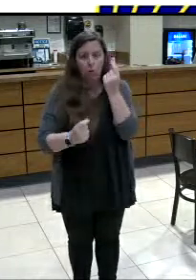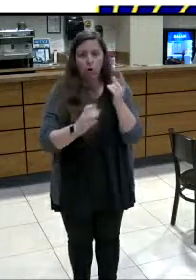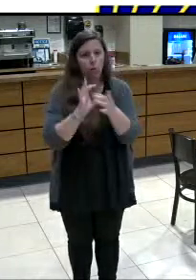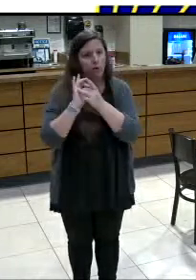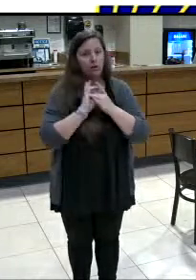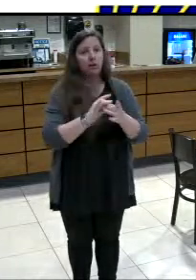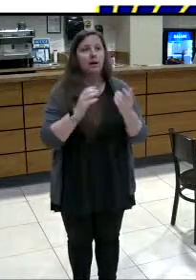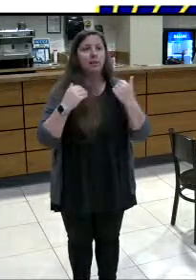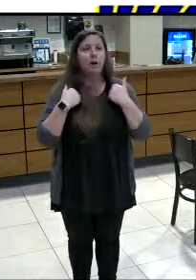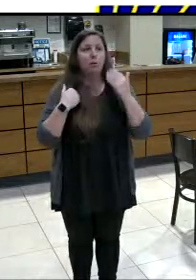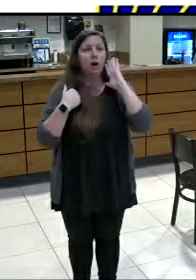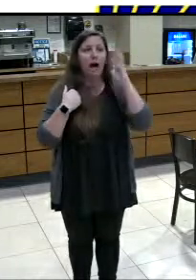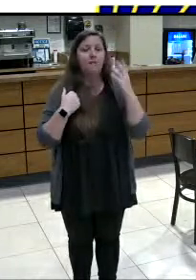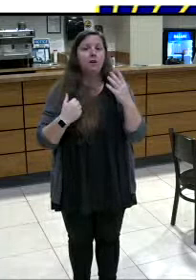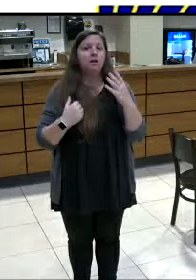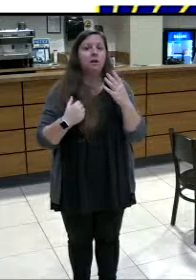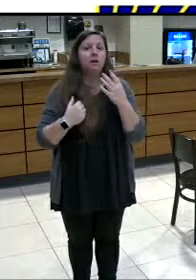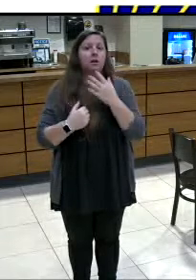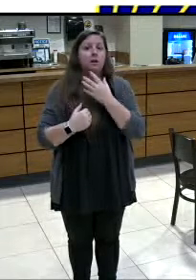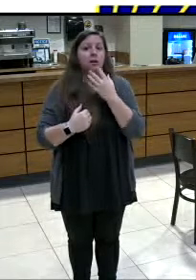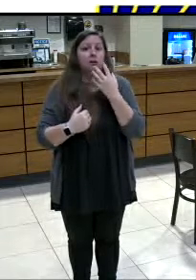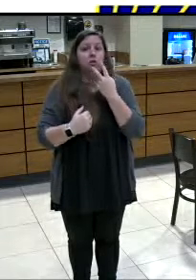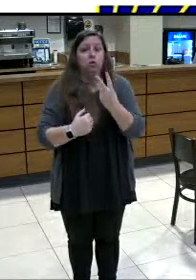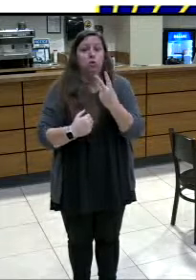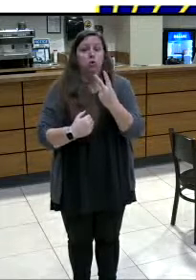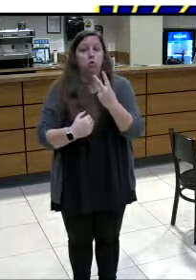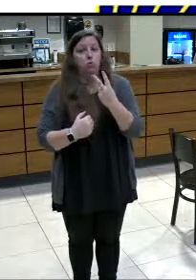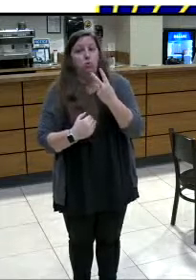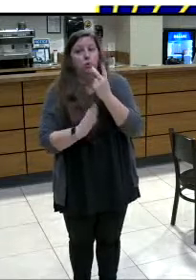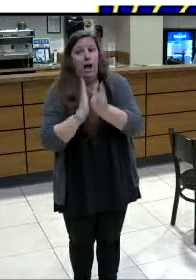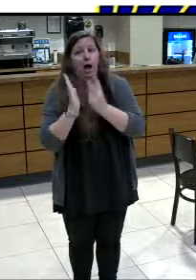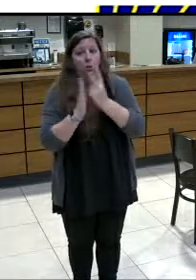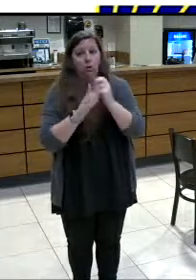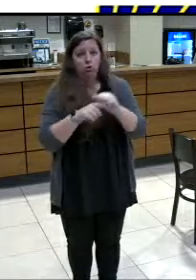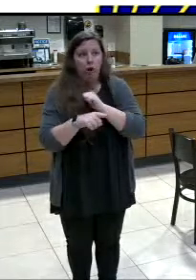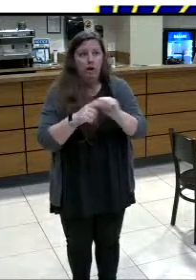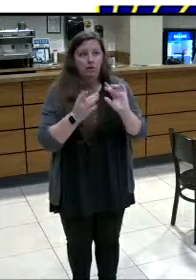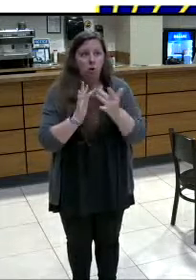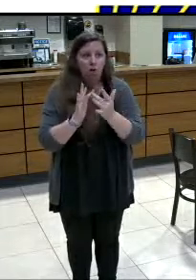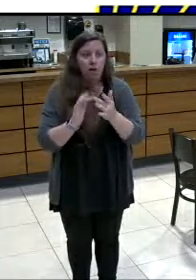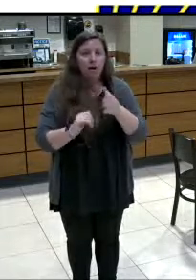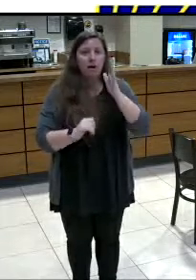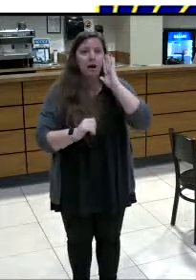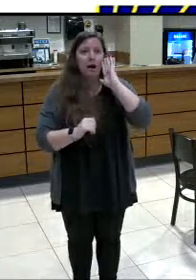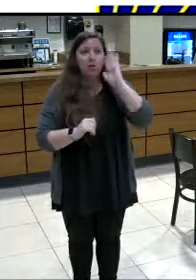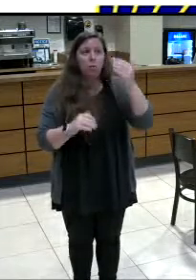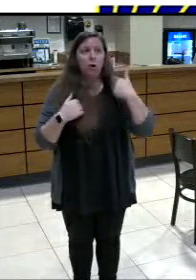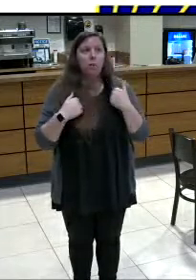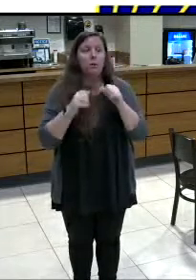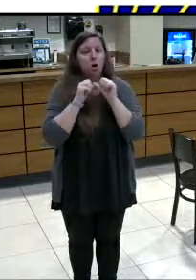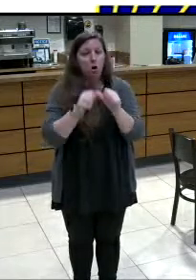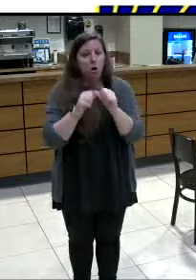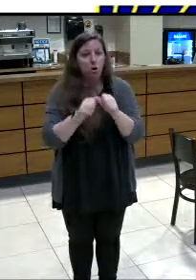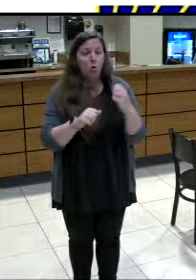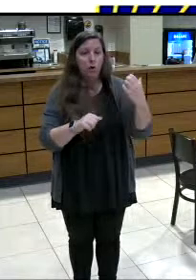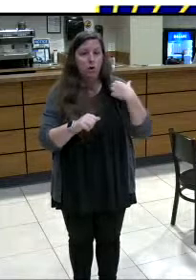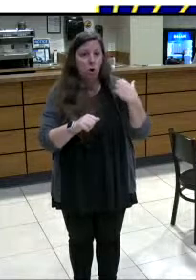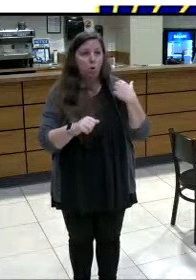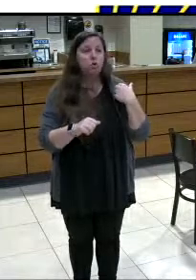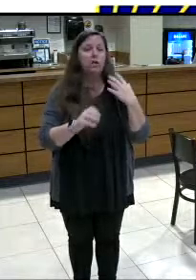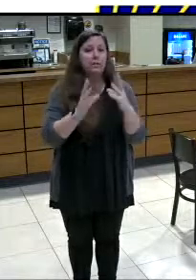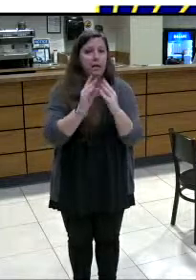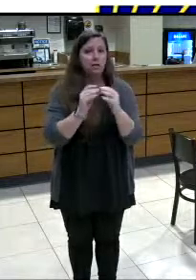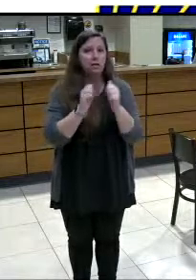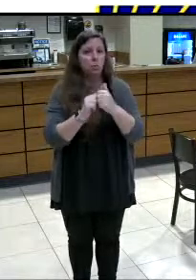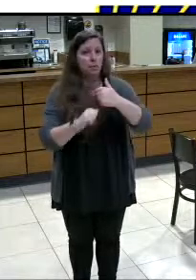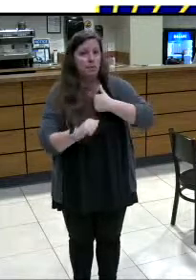online trainings that will be followed by on-site coaching, which will be 24 hours of that. There will be ongoing coaching sessions with me and the other trainers that